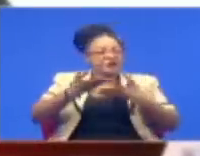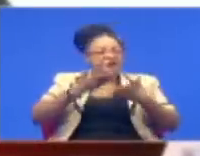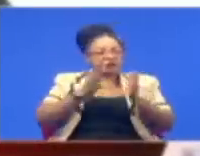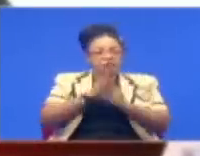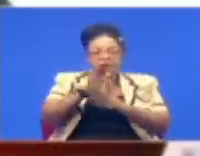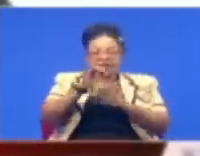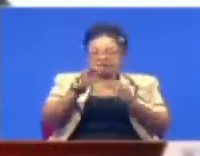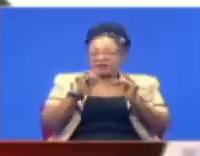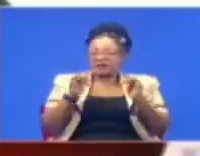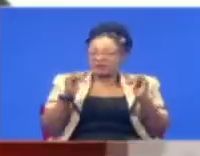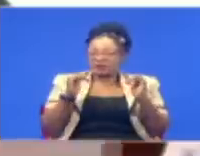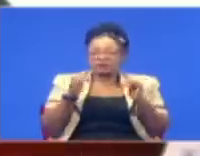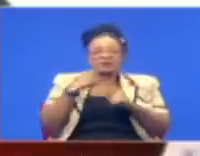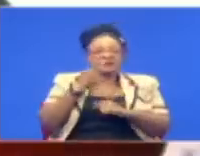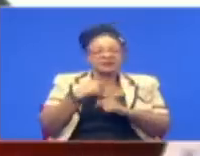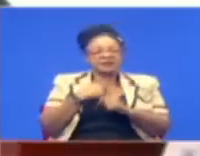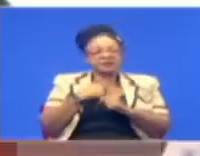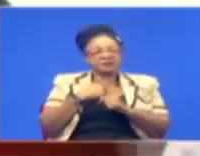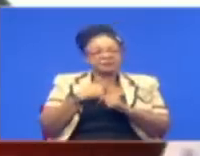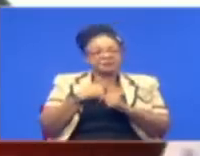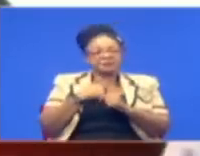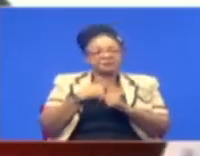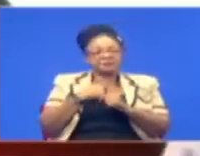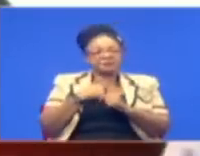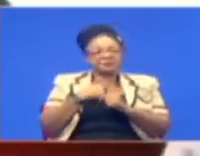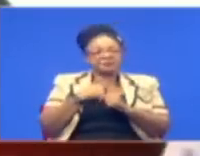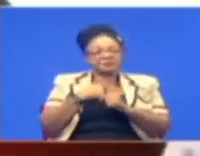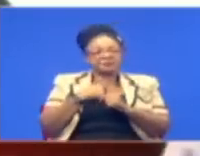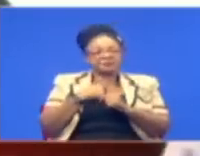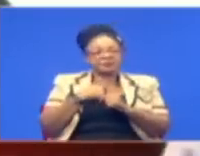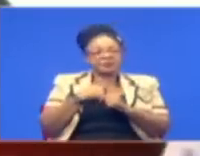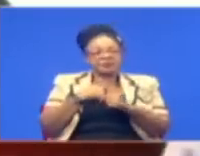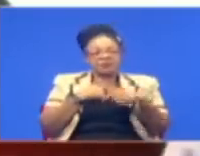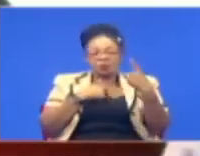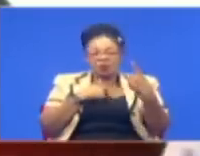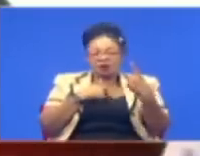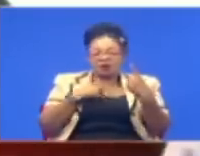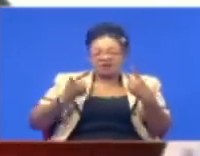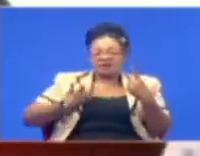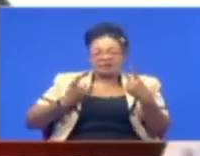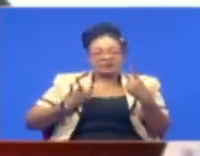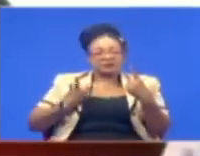But probably tell us one female